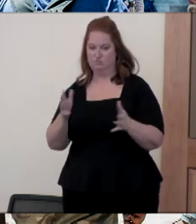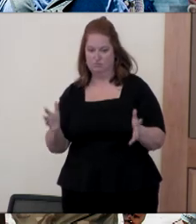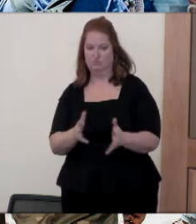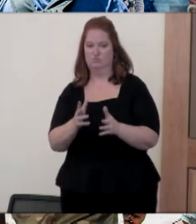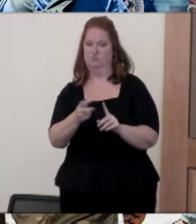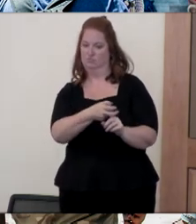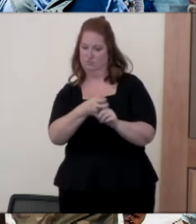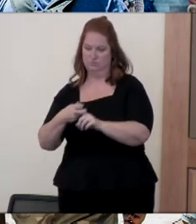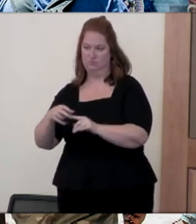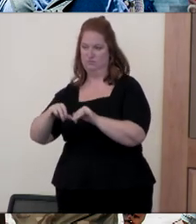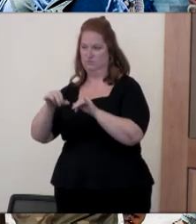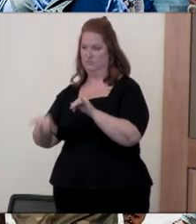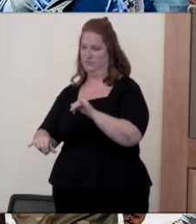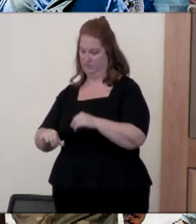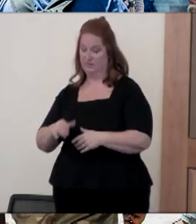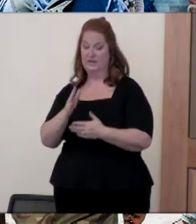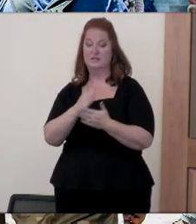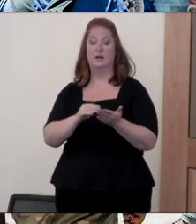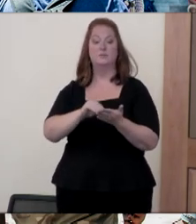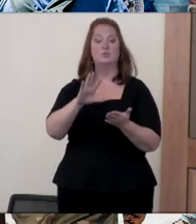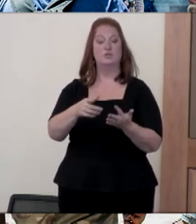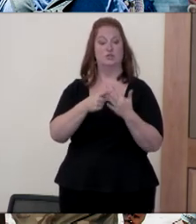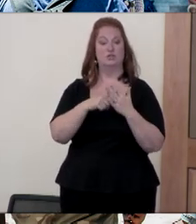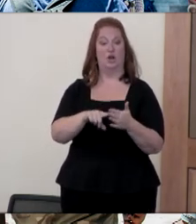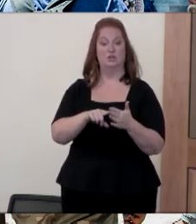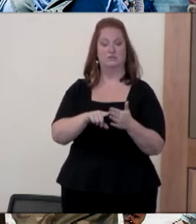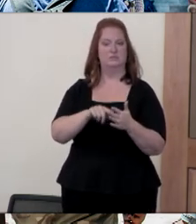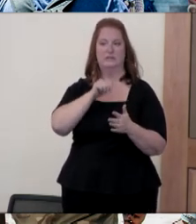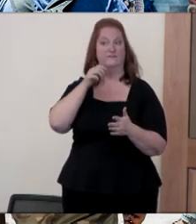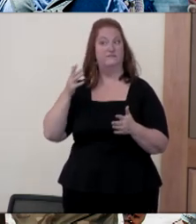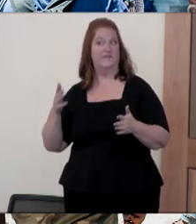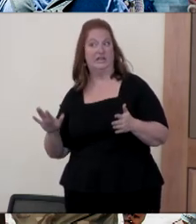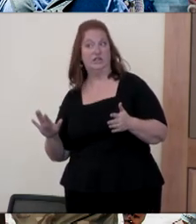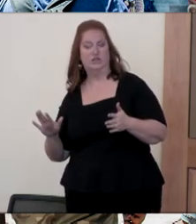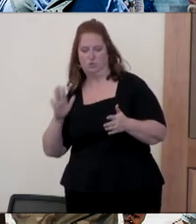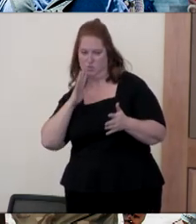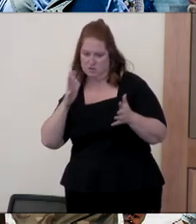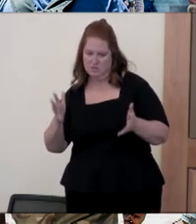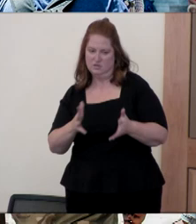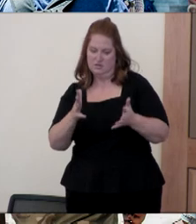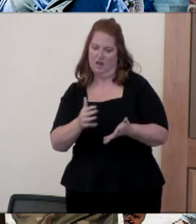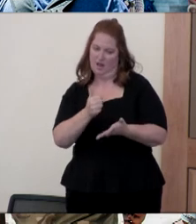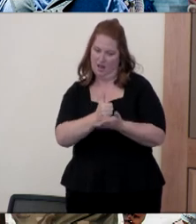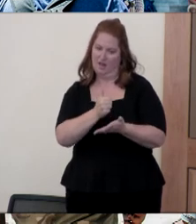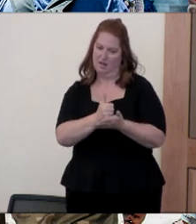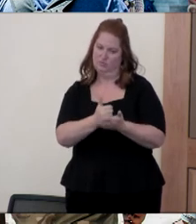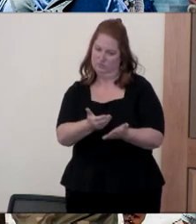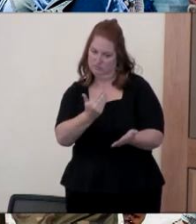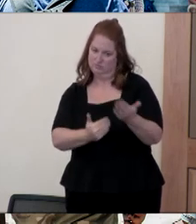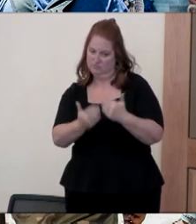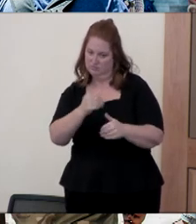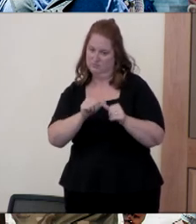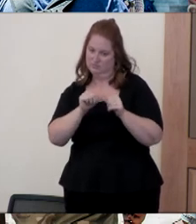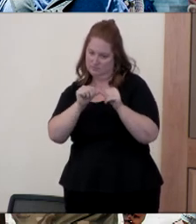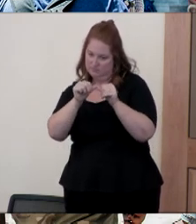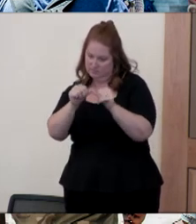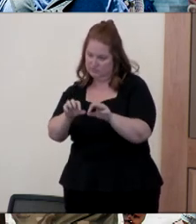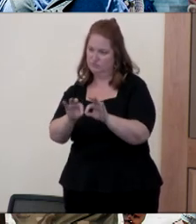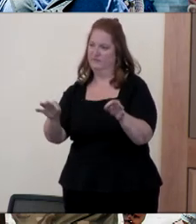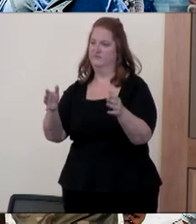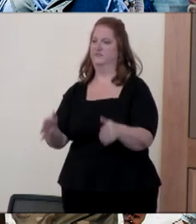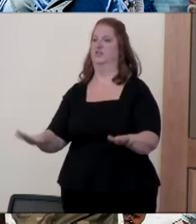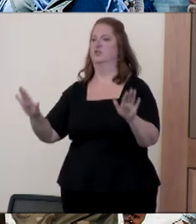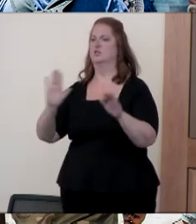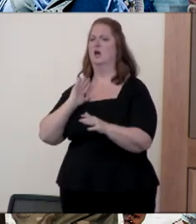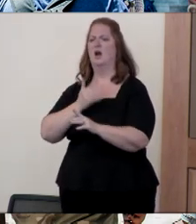re-engage students who have started college, but they didn't finish it, and we're going to help them to complete their degrees. Our goal